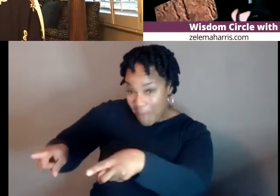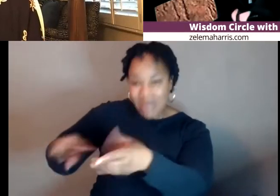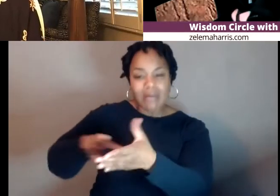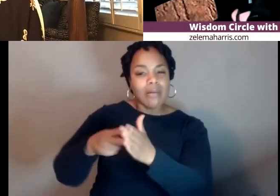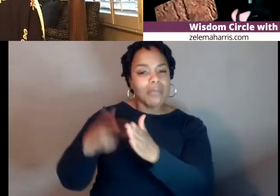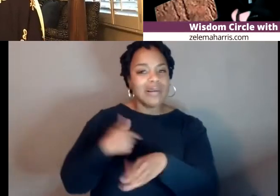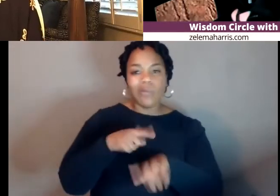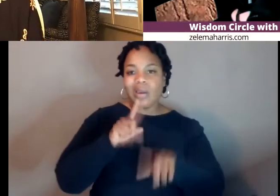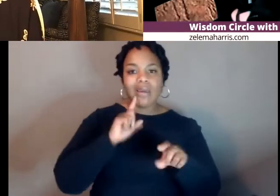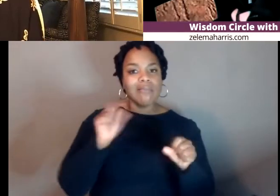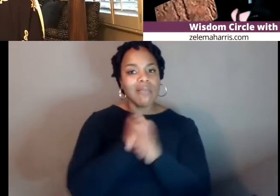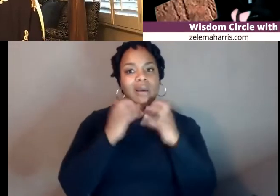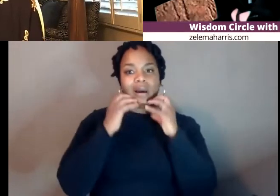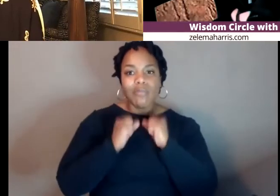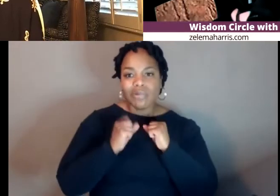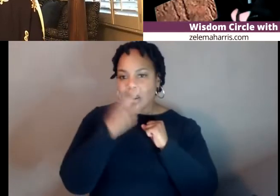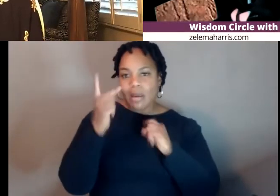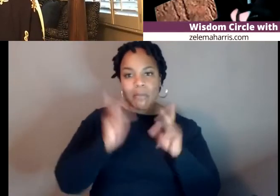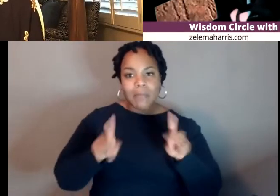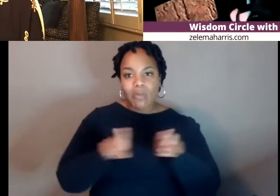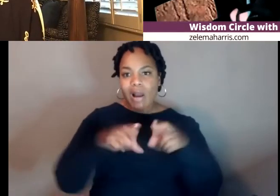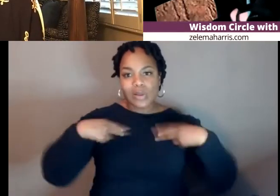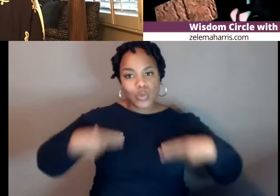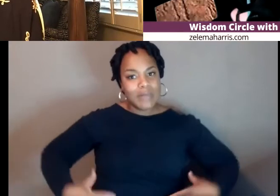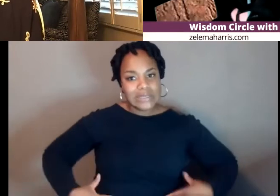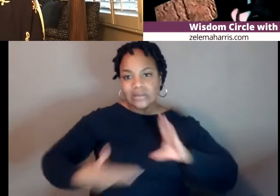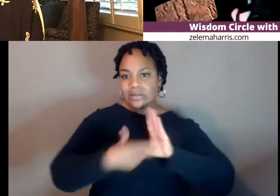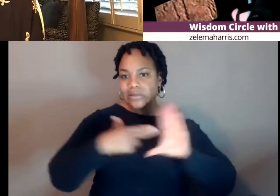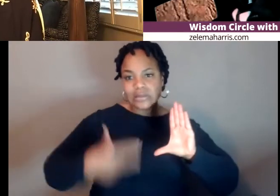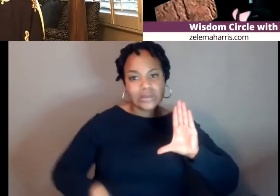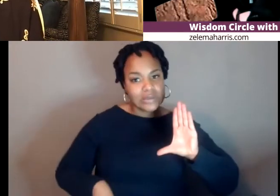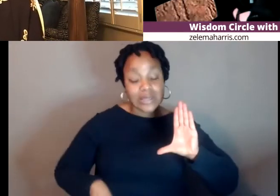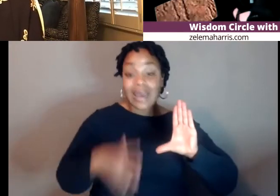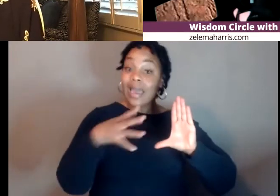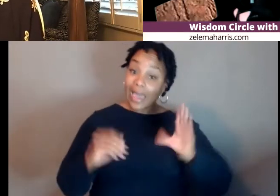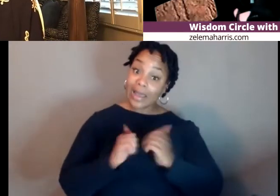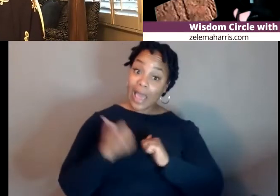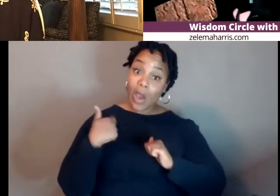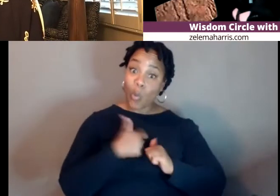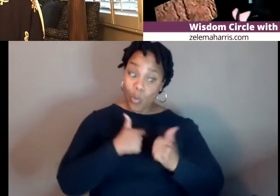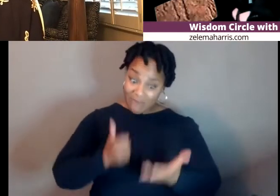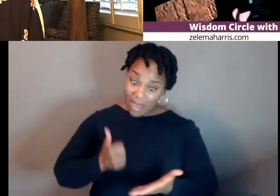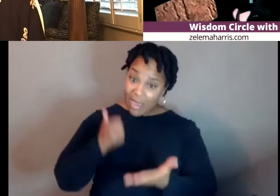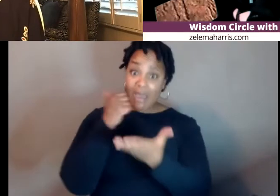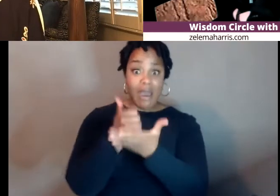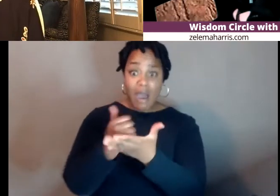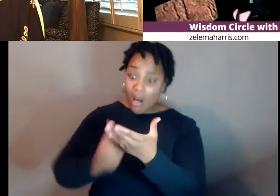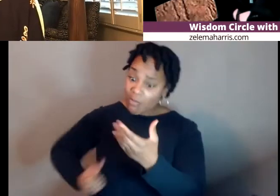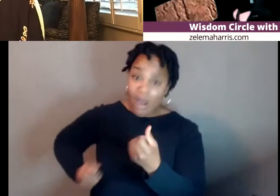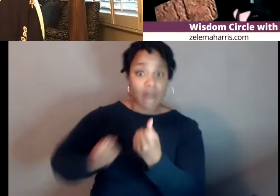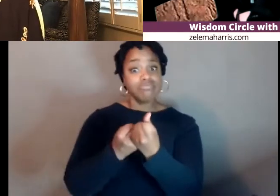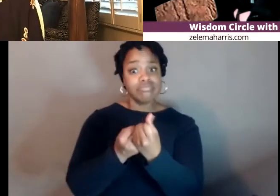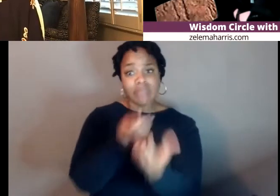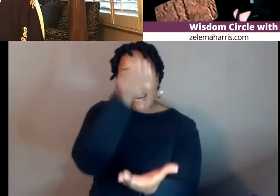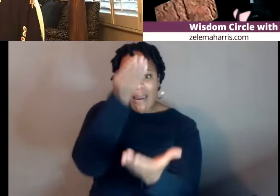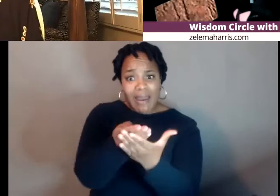humans and the role we have played in creating wealth for so many people. Because